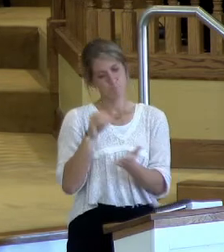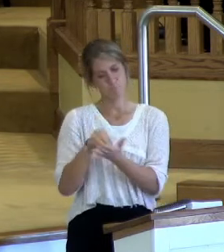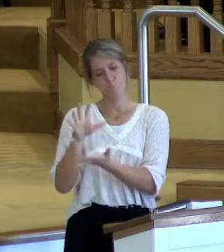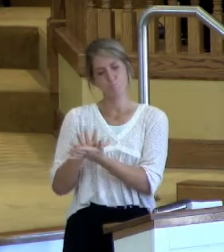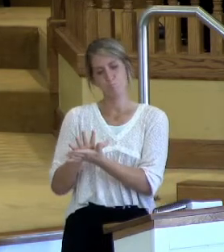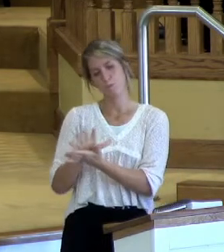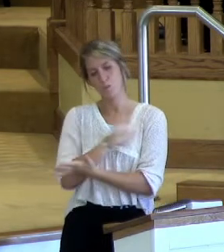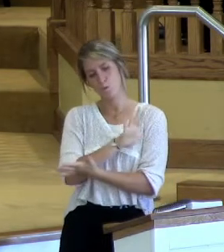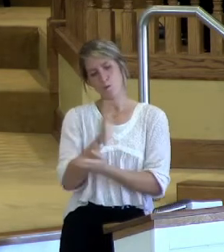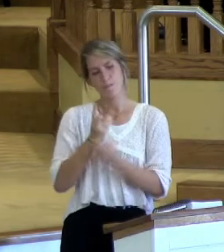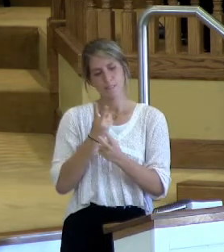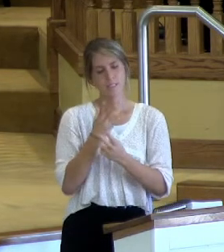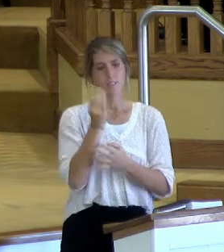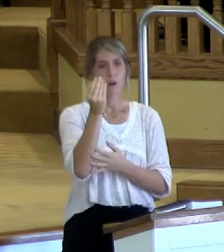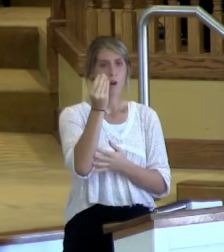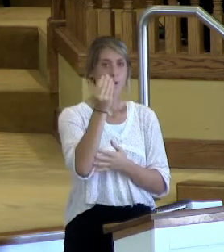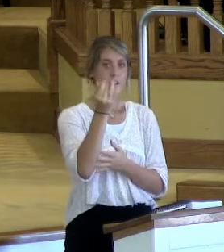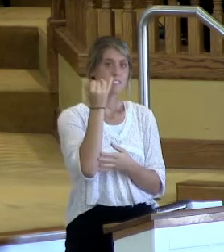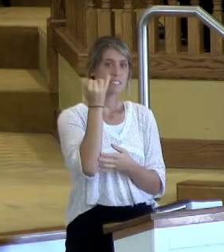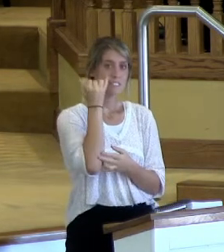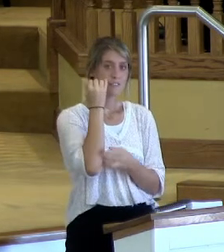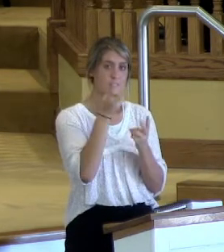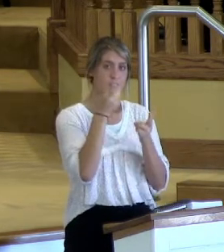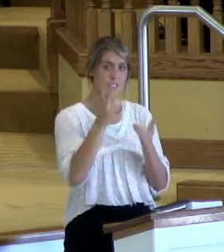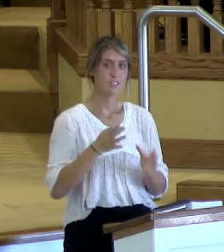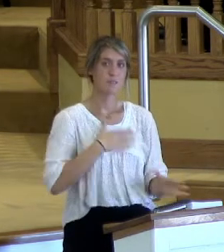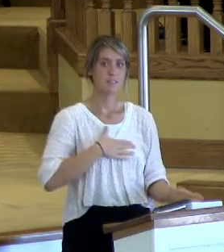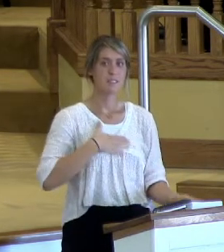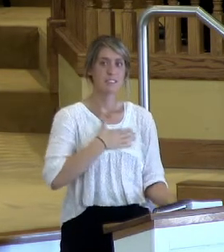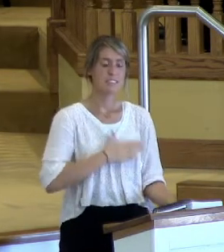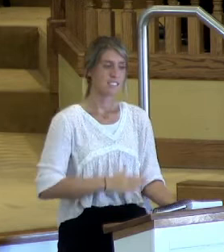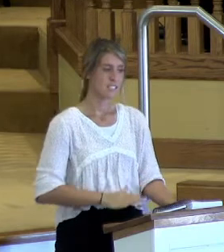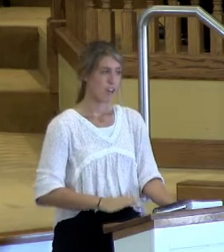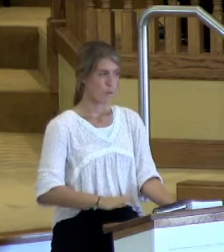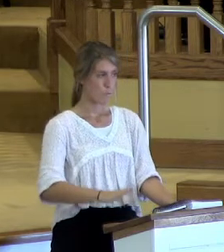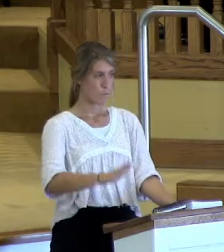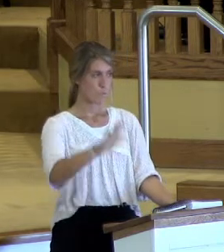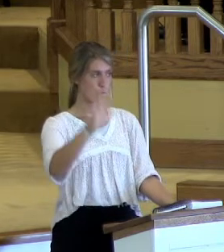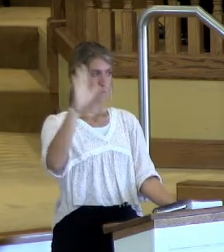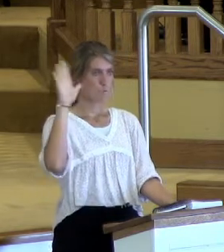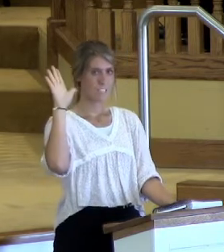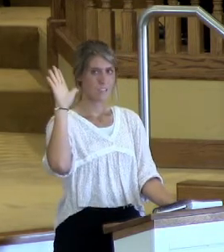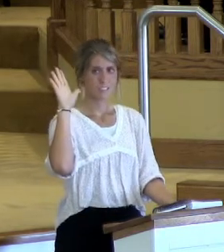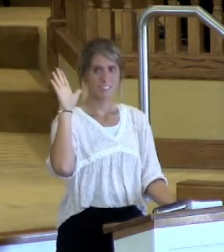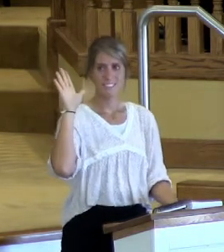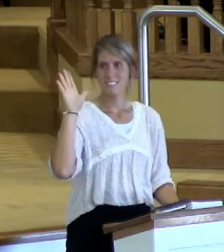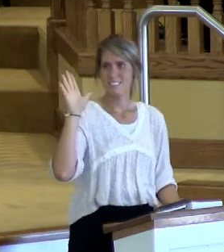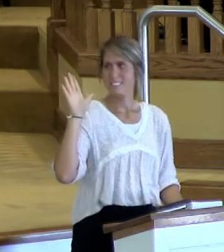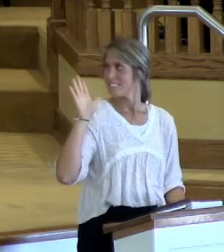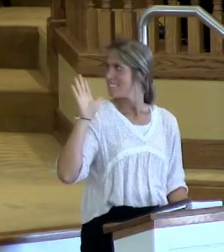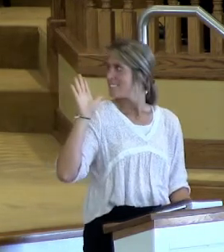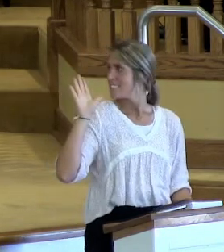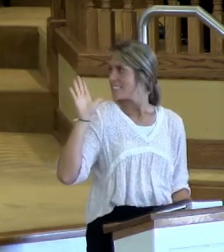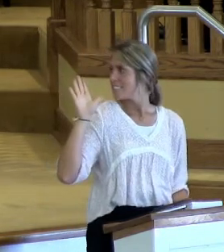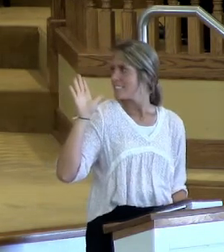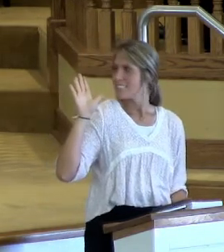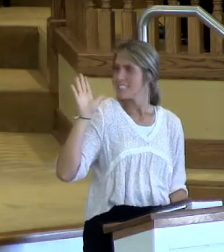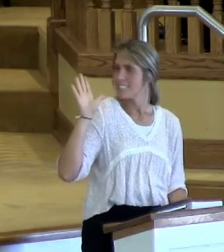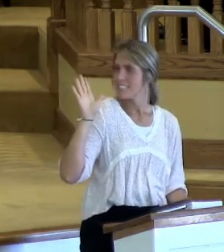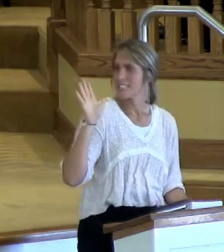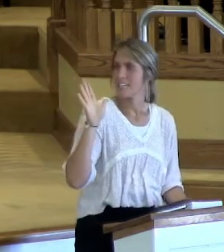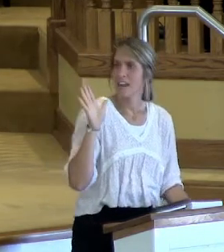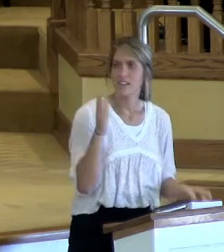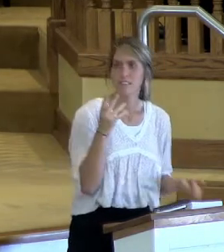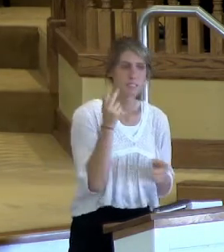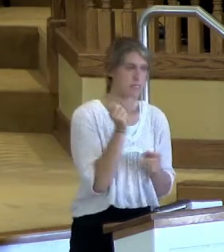visit. Our ushers in the back would love to give you one. So if you're a visitor tonight and have not received a visitor card, we would love to give you one. So if you just raise your